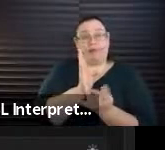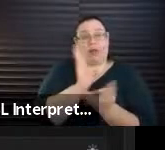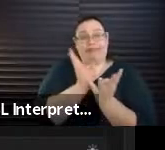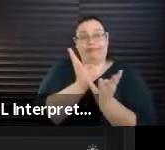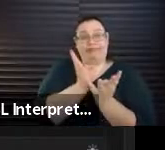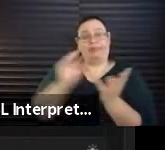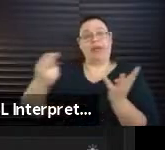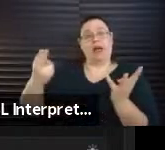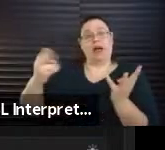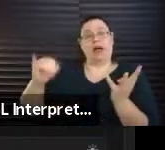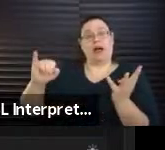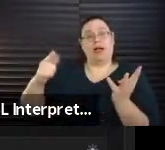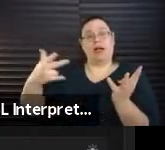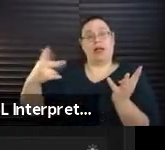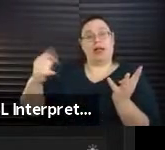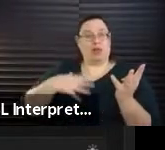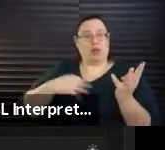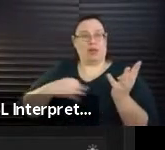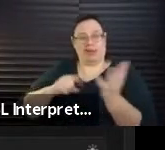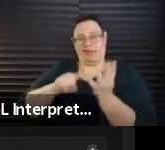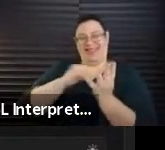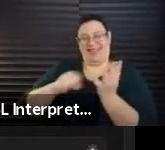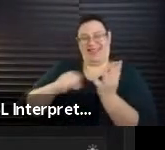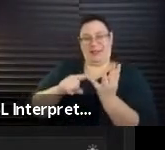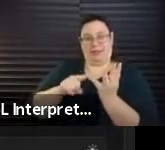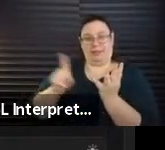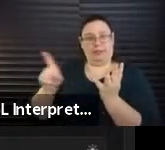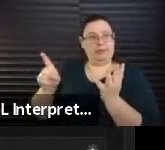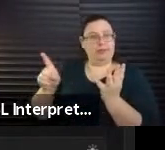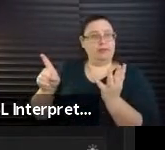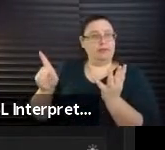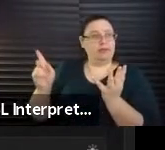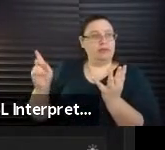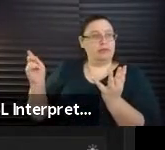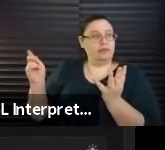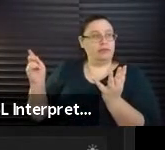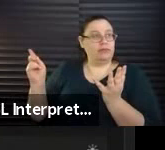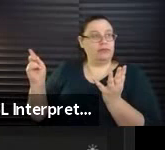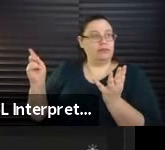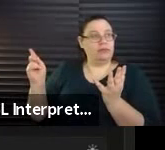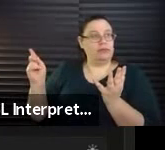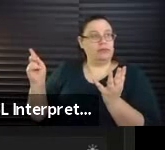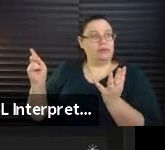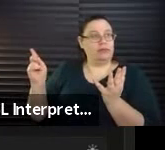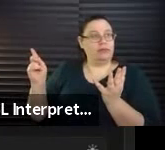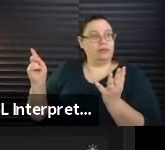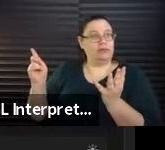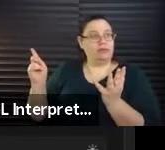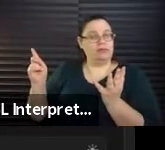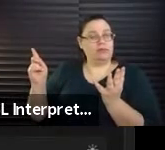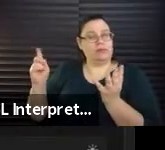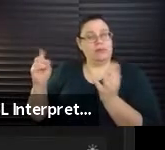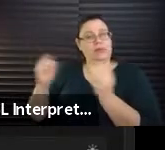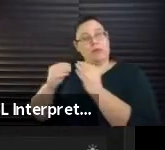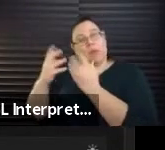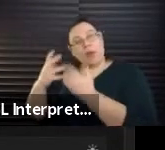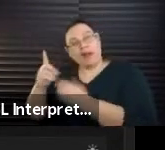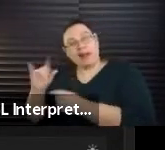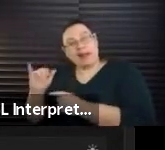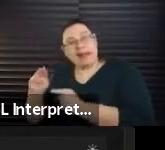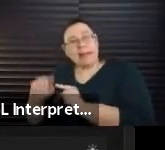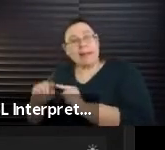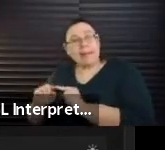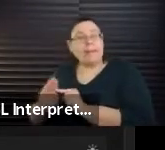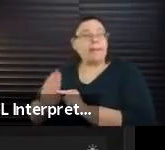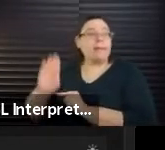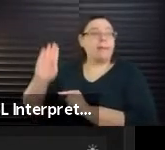the whites here and with this puck. And now I'm going to go, and if I drag these lower, you'll see the brightness of the image go down. But when I drag it up, you'll see now